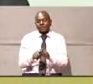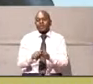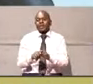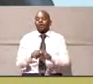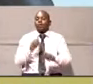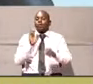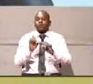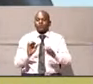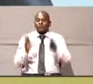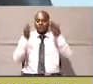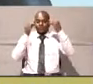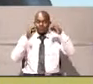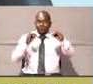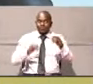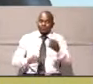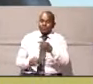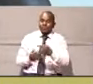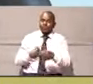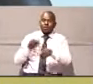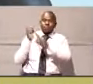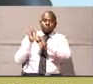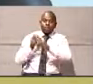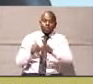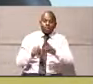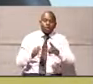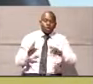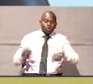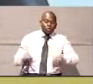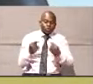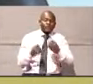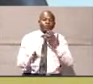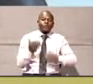House. Why we shouldn't accuse you of conflict of interest,